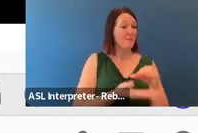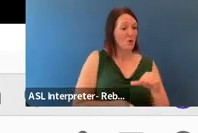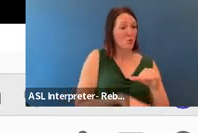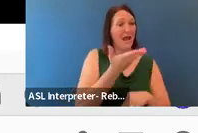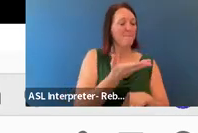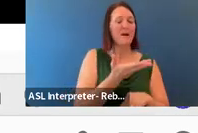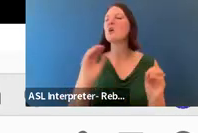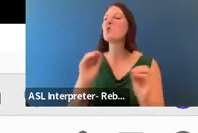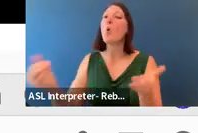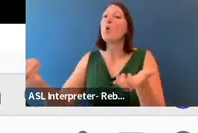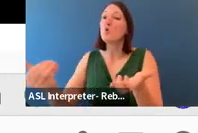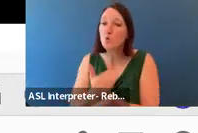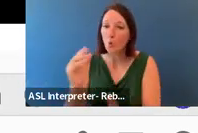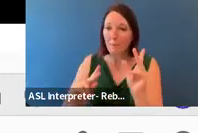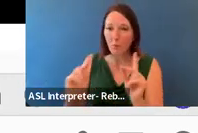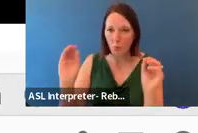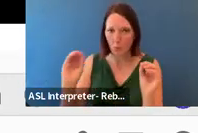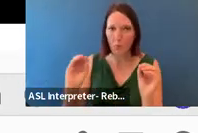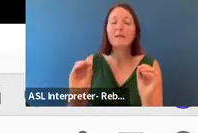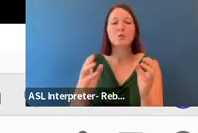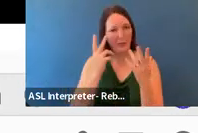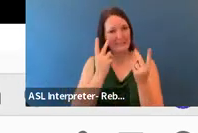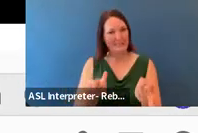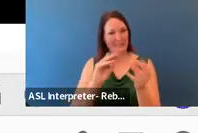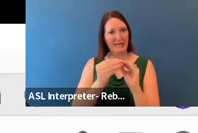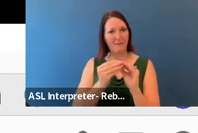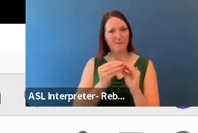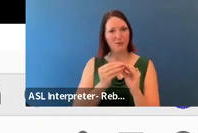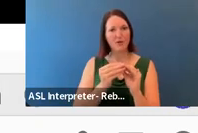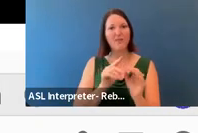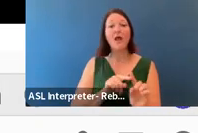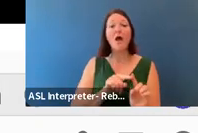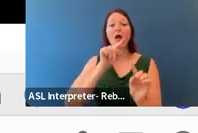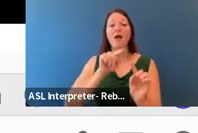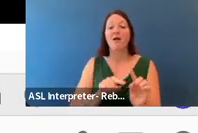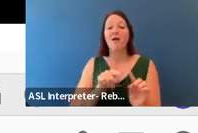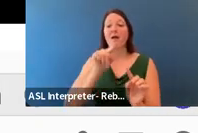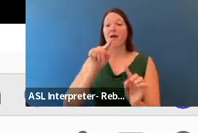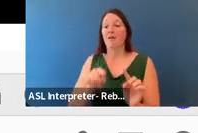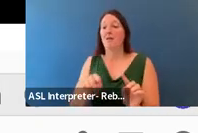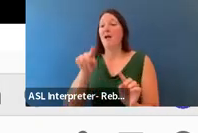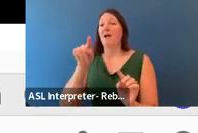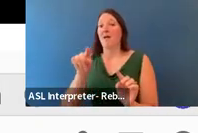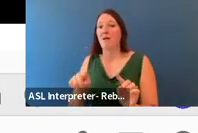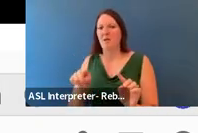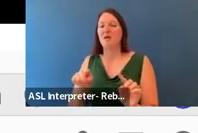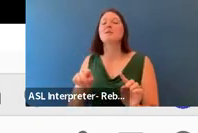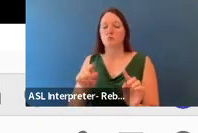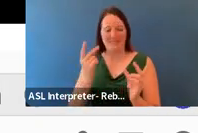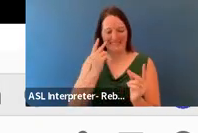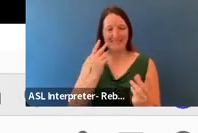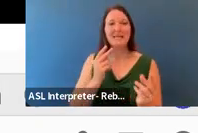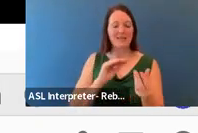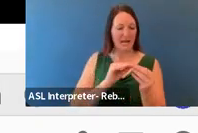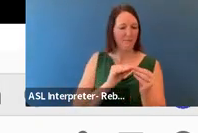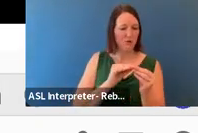new people. So as you can see, our little spiky chart that we have here, and we're